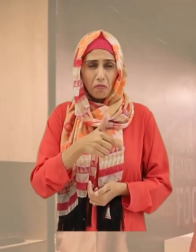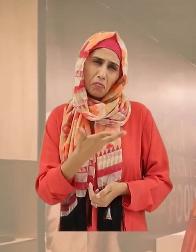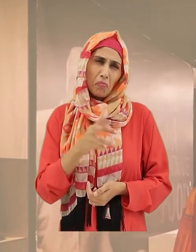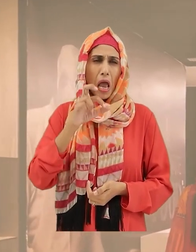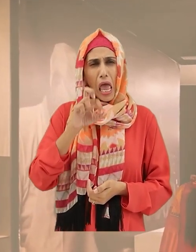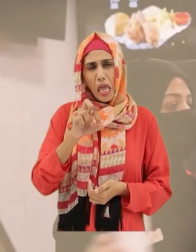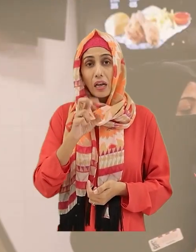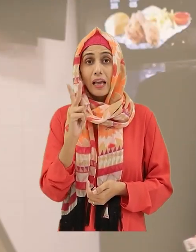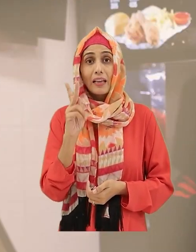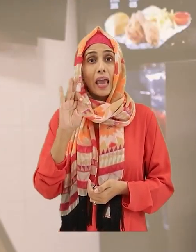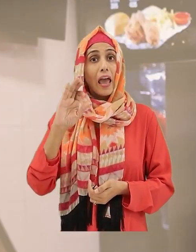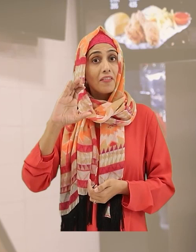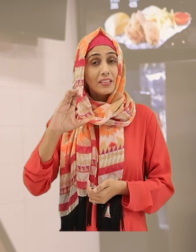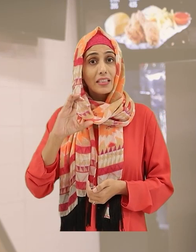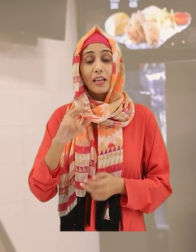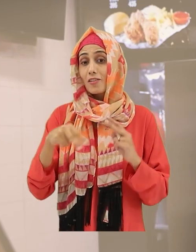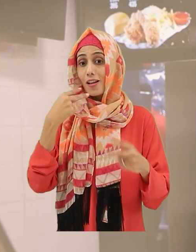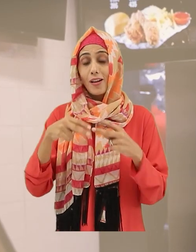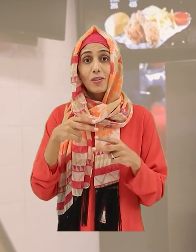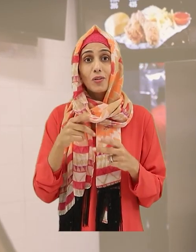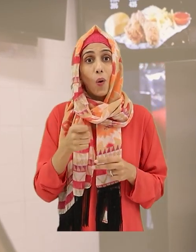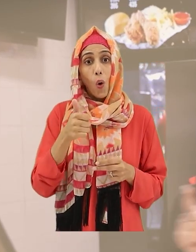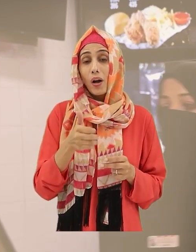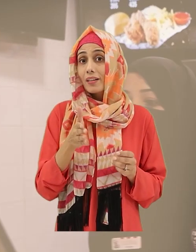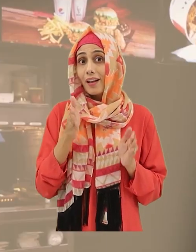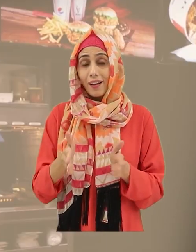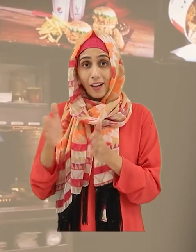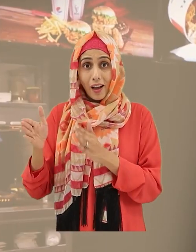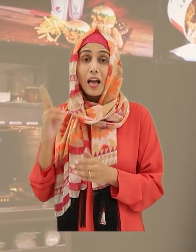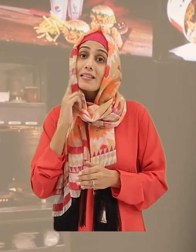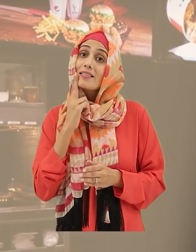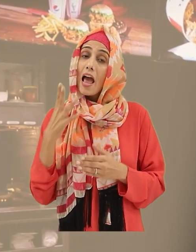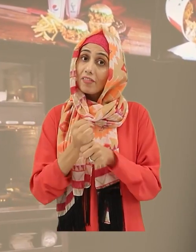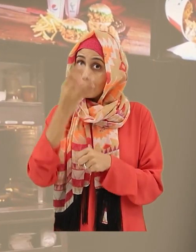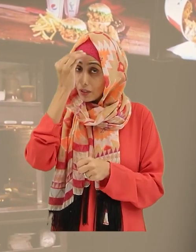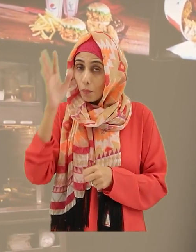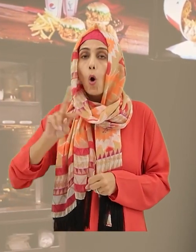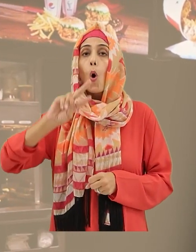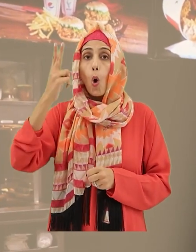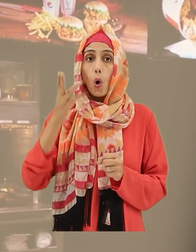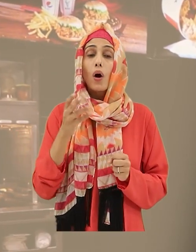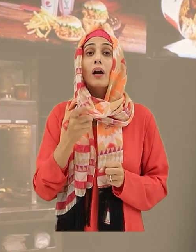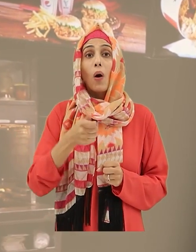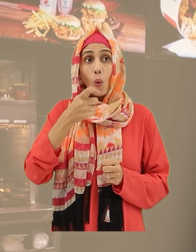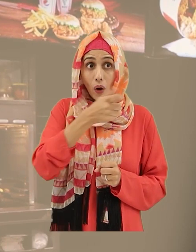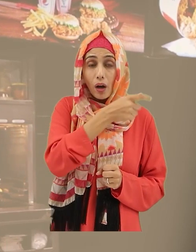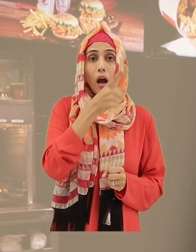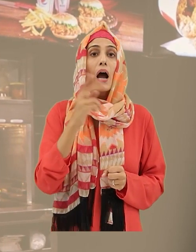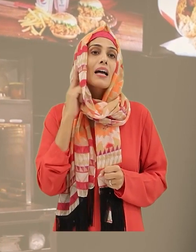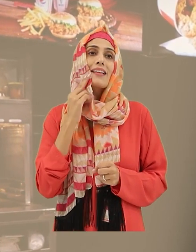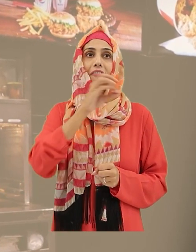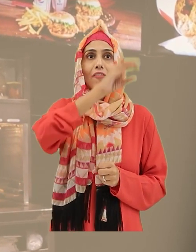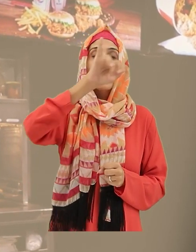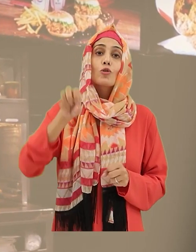7, 8 deaf-run KFCs, and all their branches, not all, but many of them also employ deaf persons.